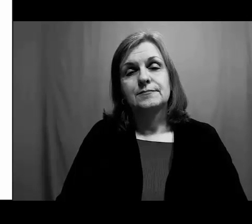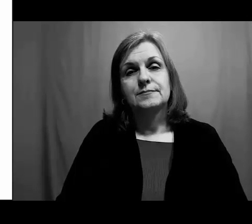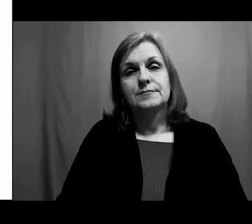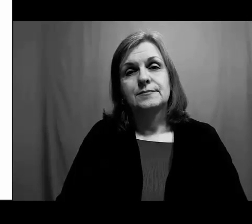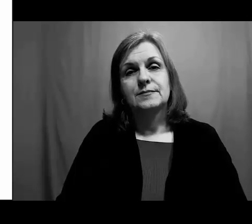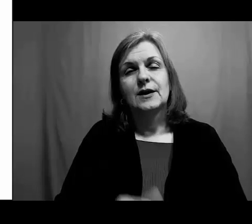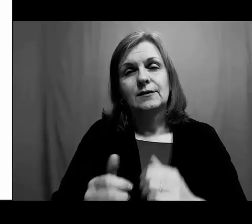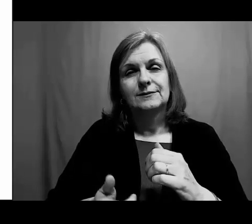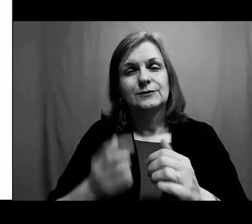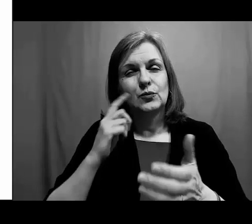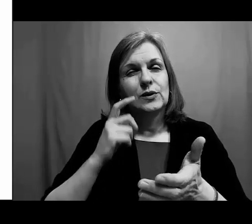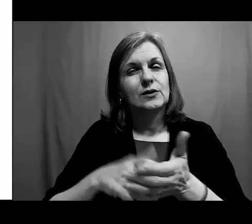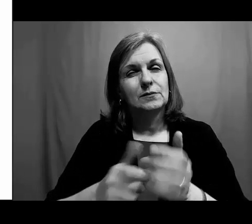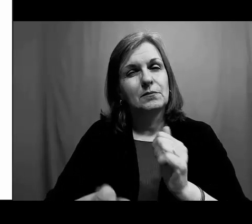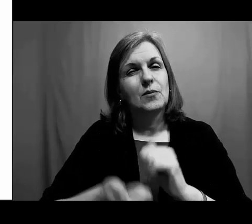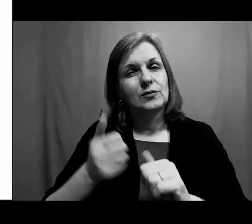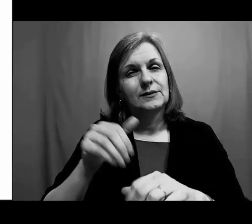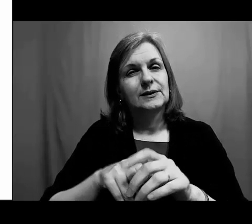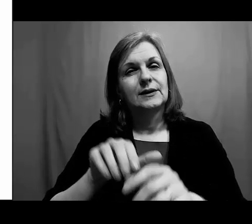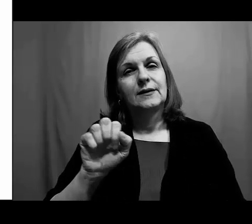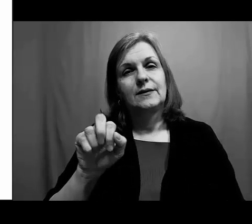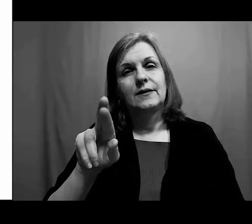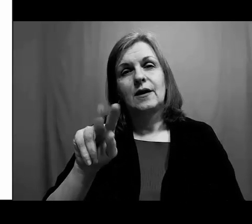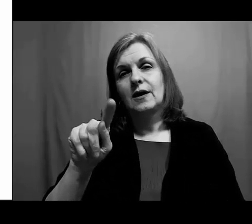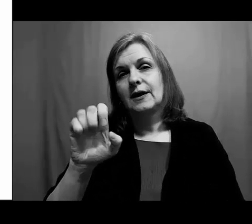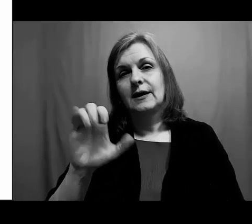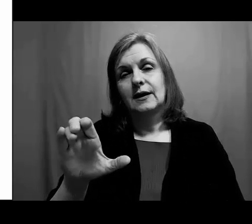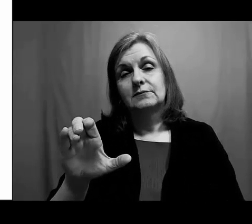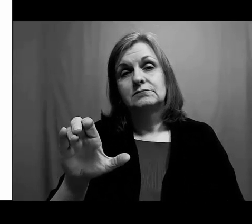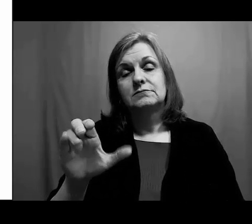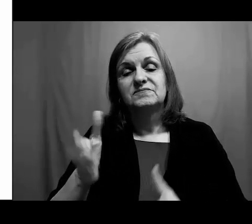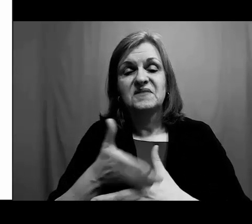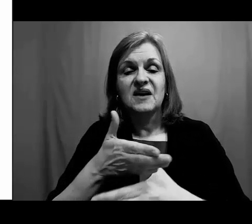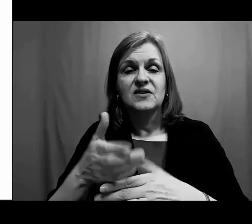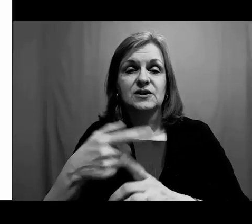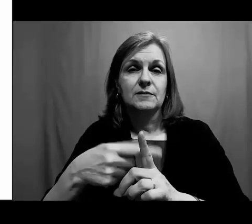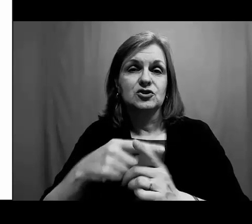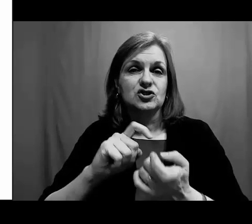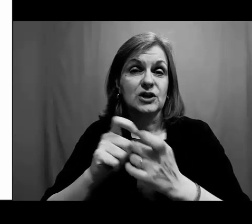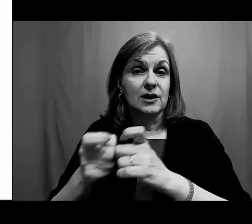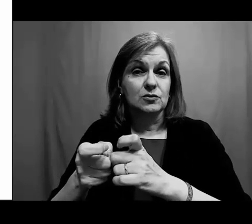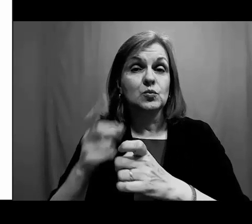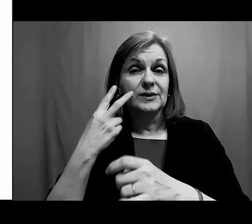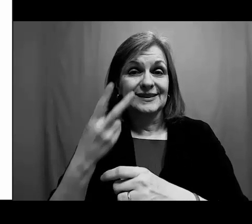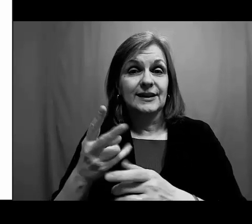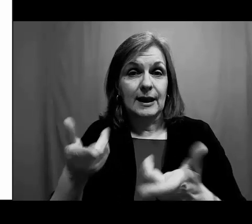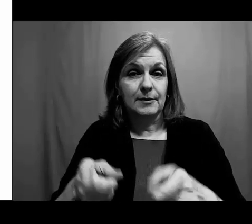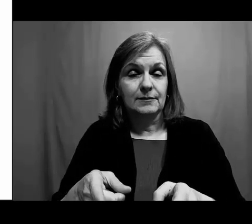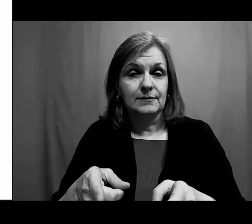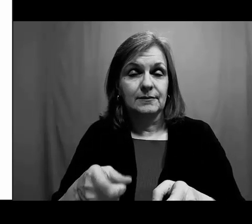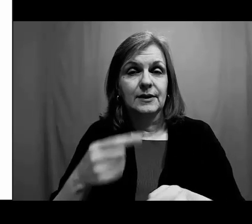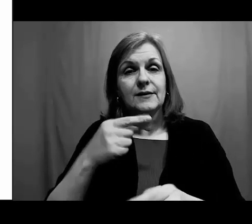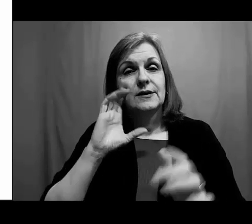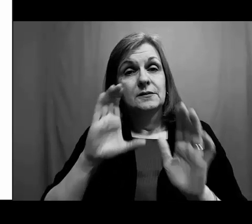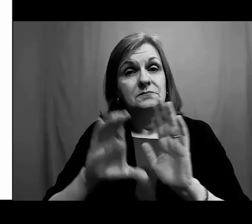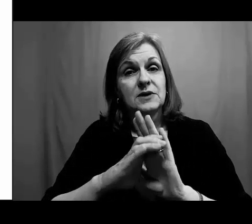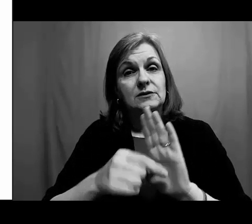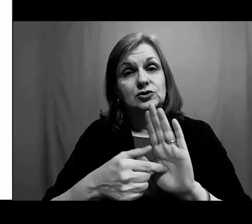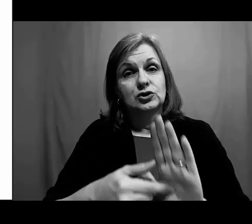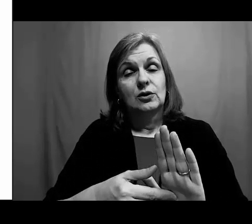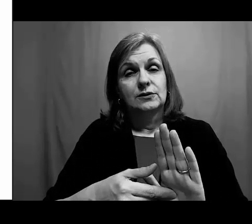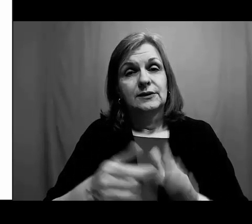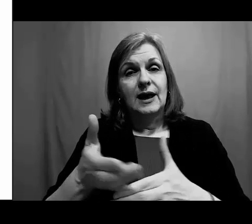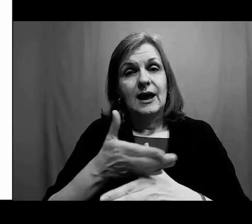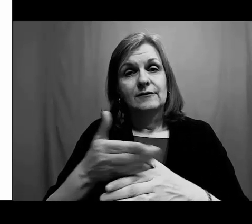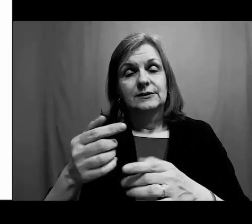being most evident in the Arctic. So changes in the average temperatures. So this is taking the